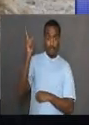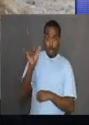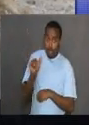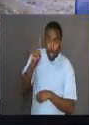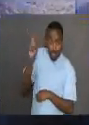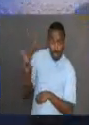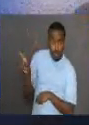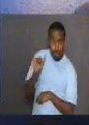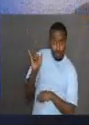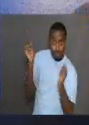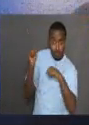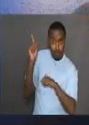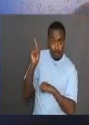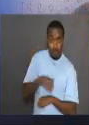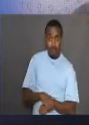they?